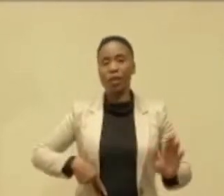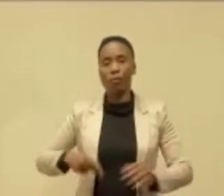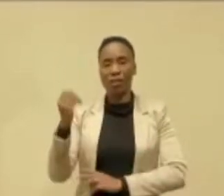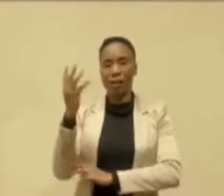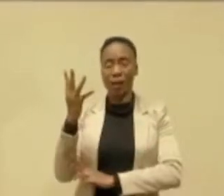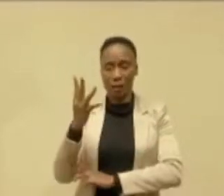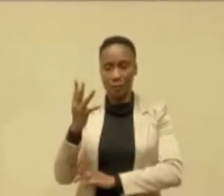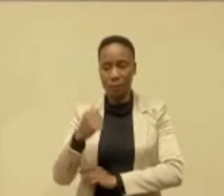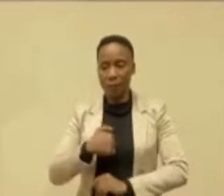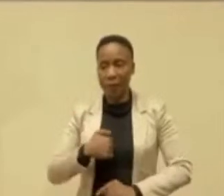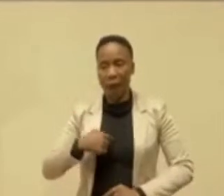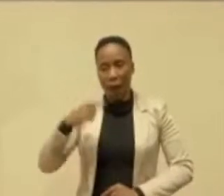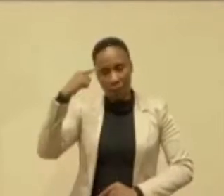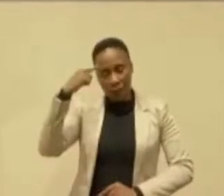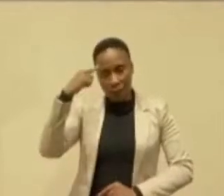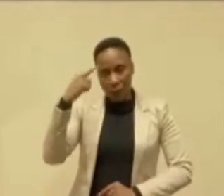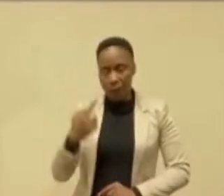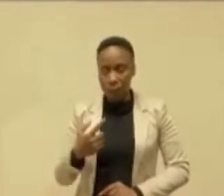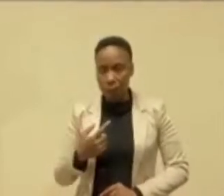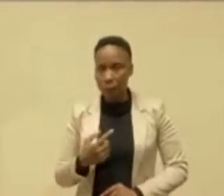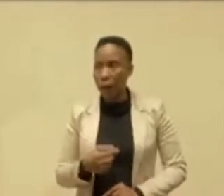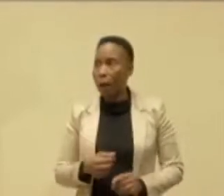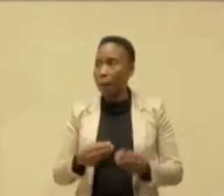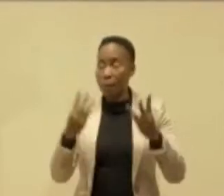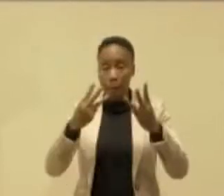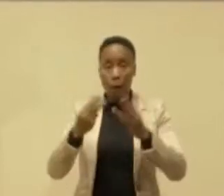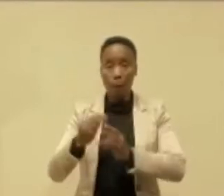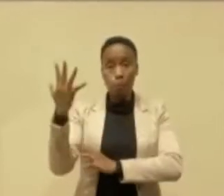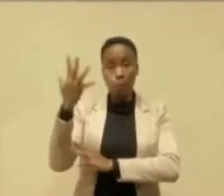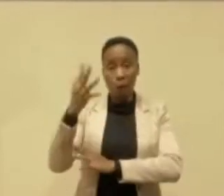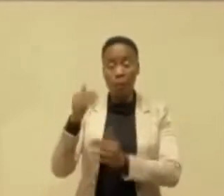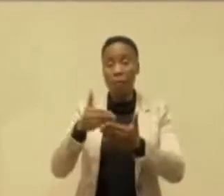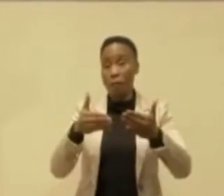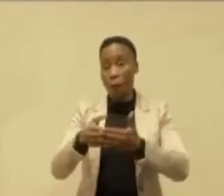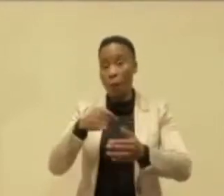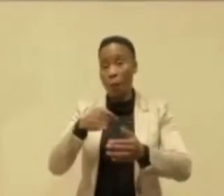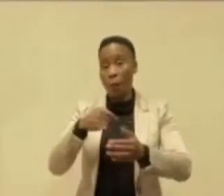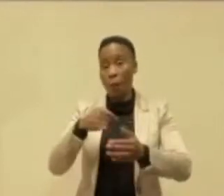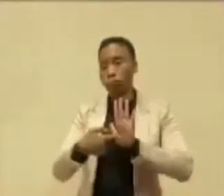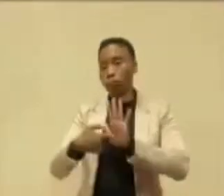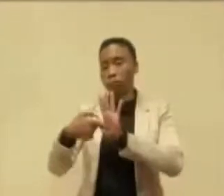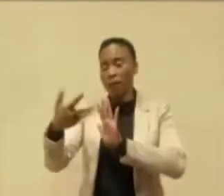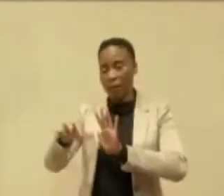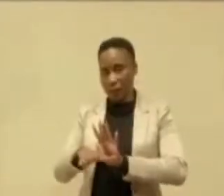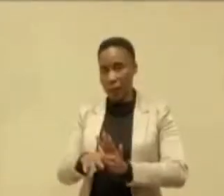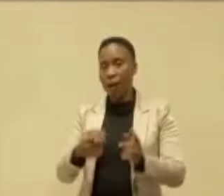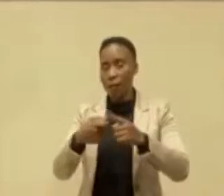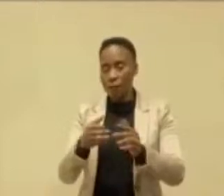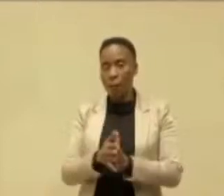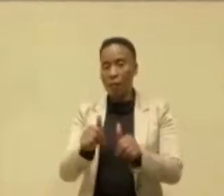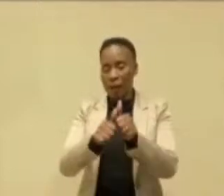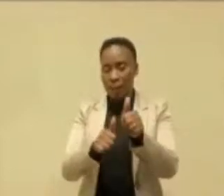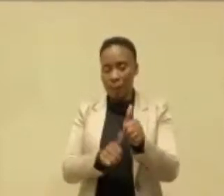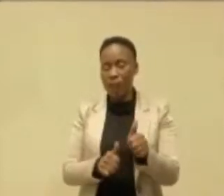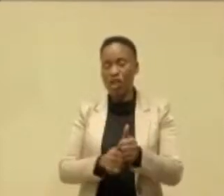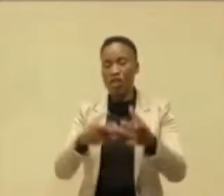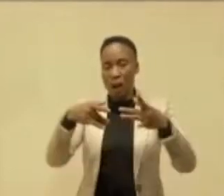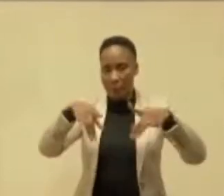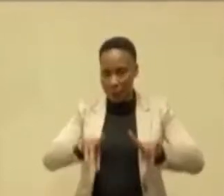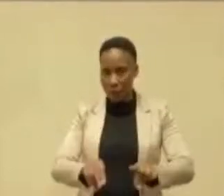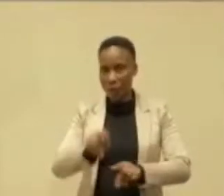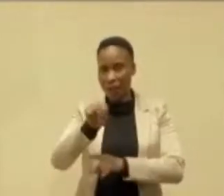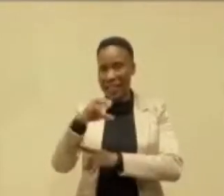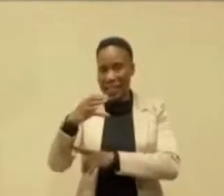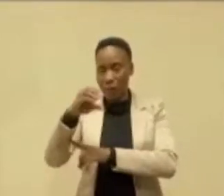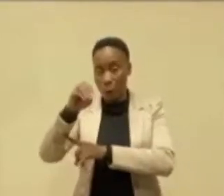and i think representation before by indicating from the deputy champion of the national